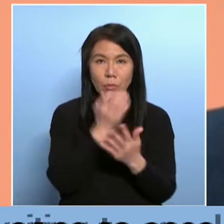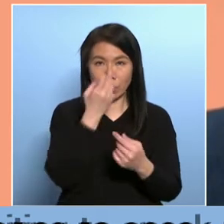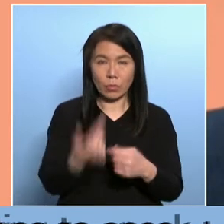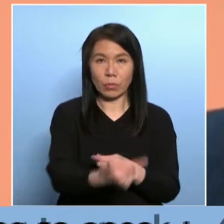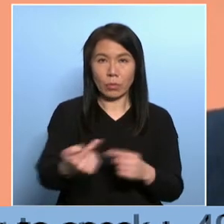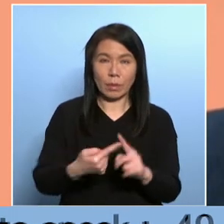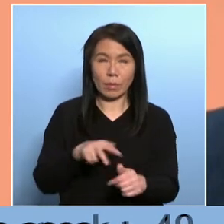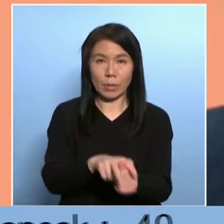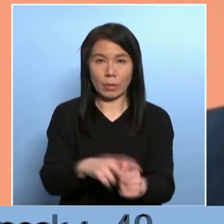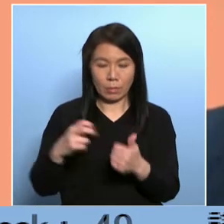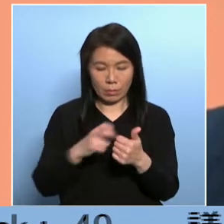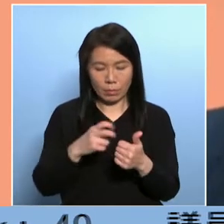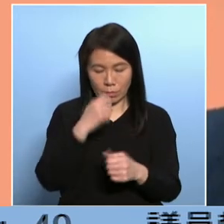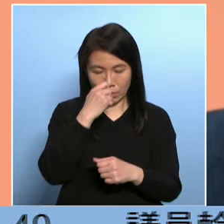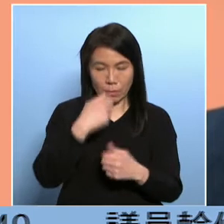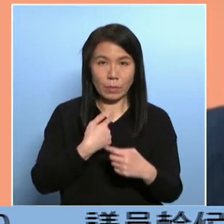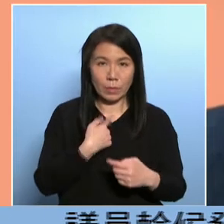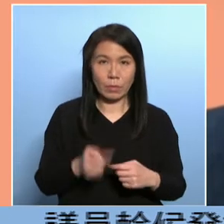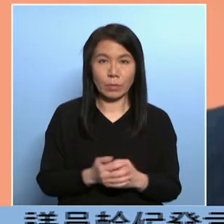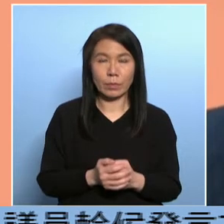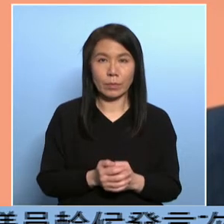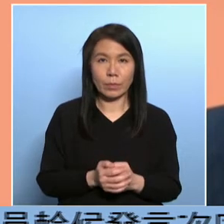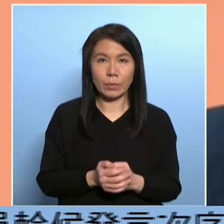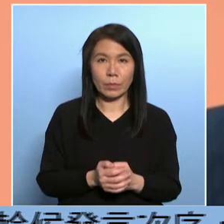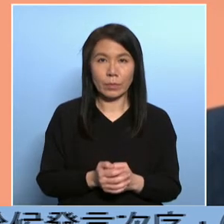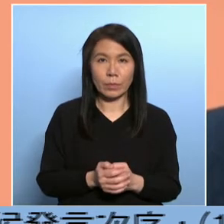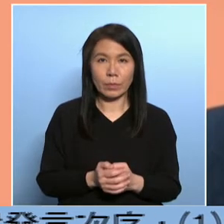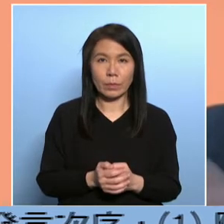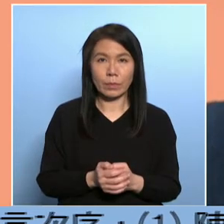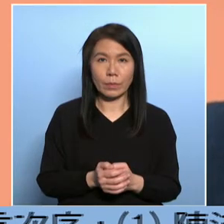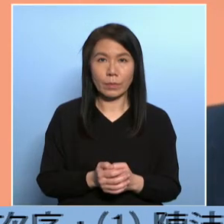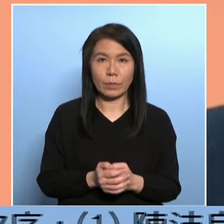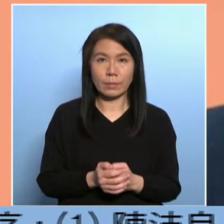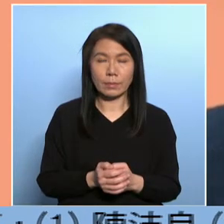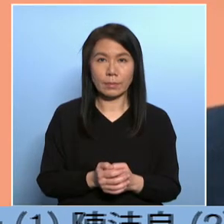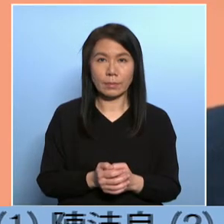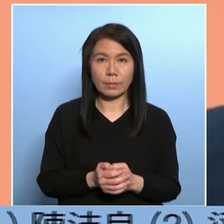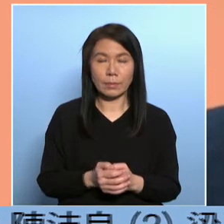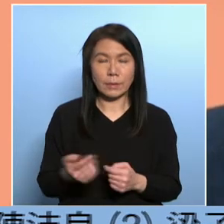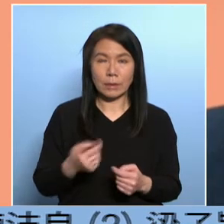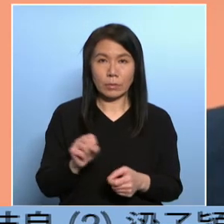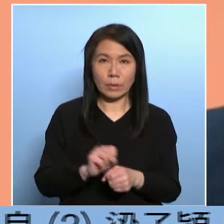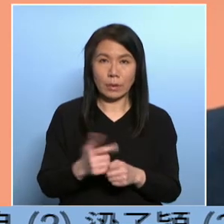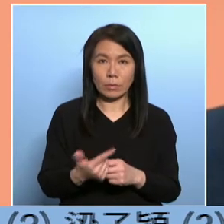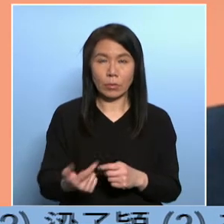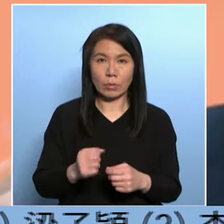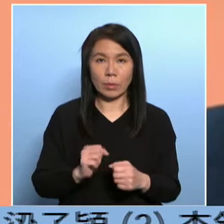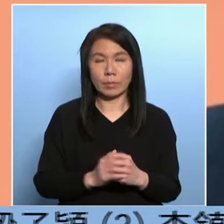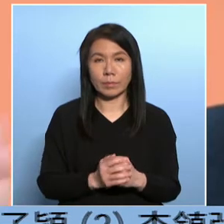Now, with all these facilities and after universal community testing is performed,